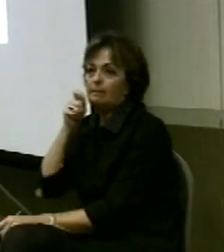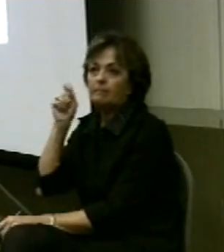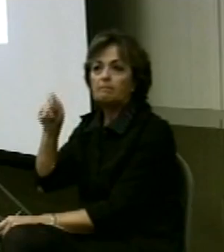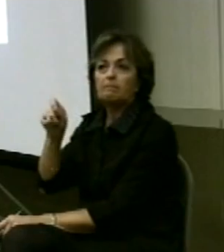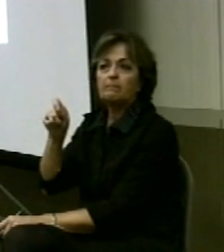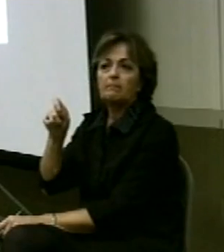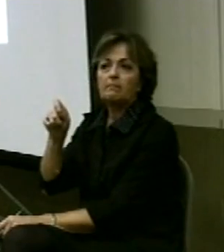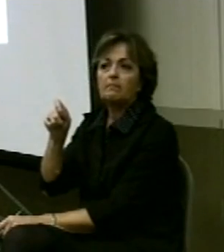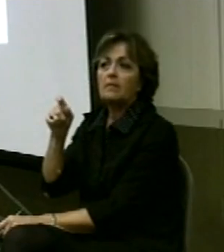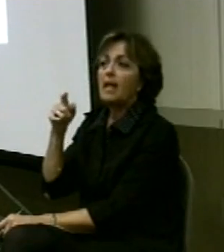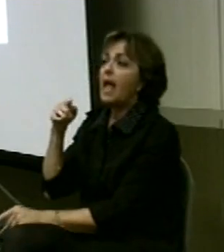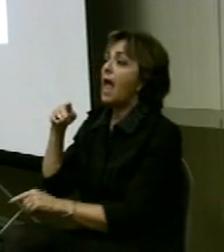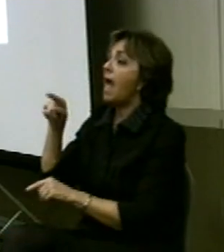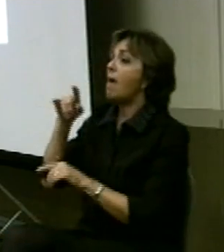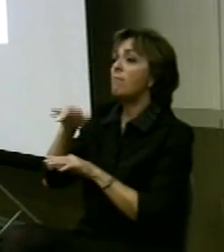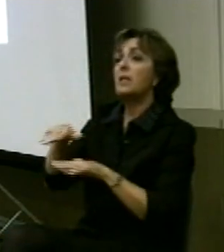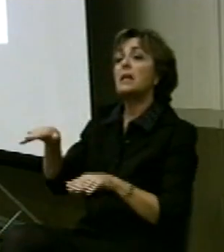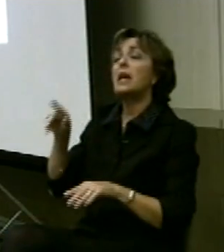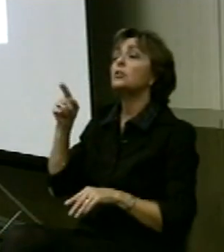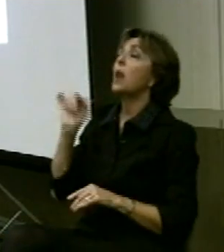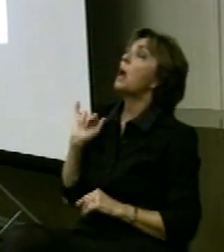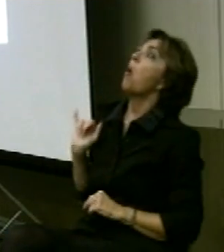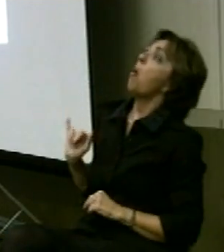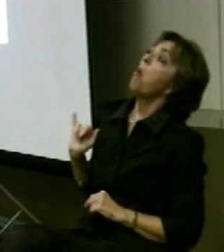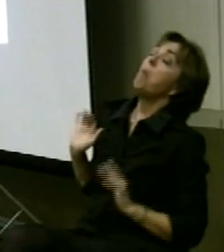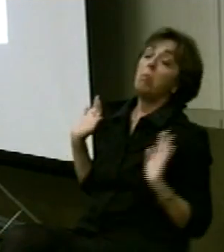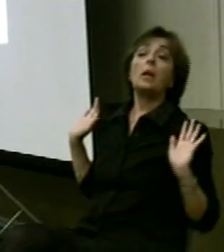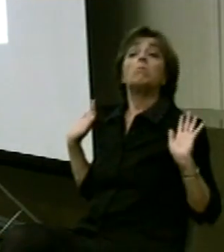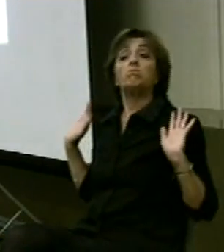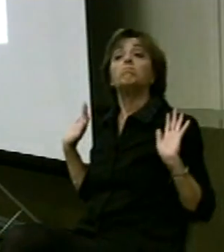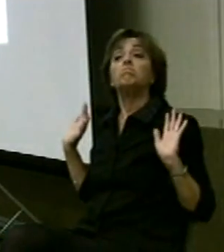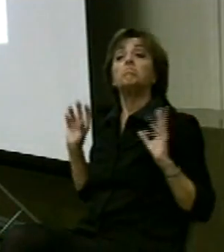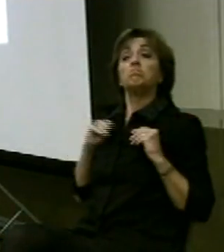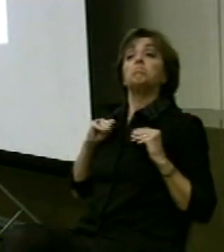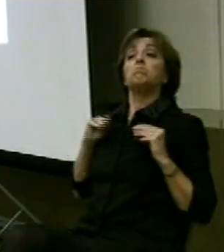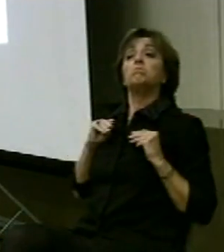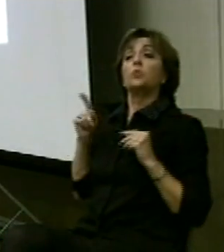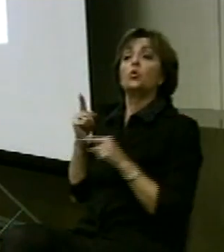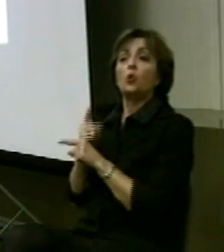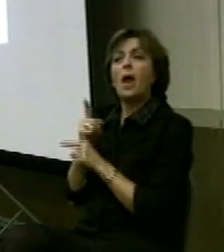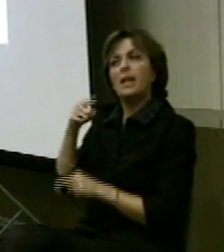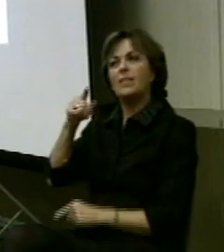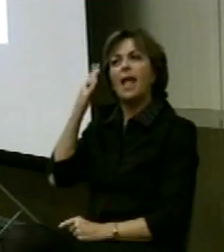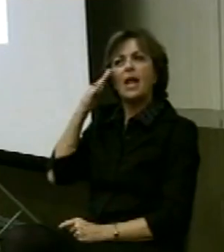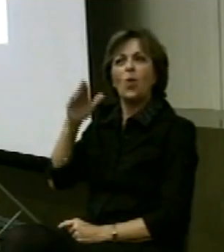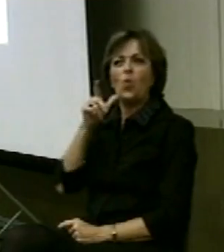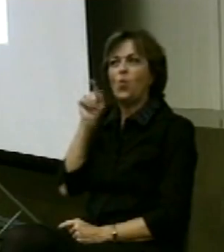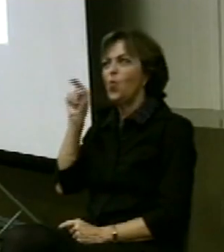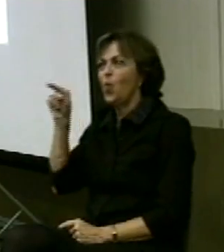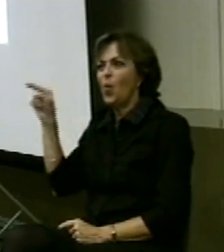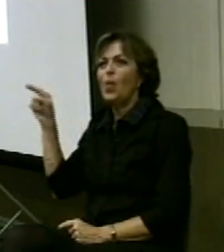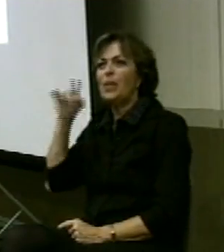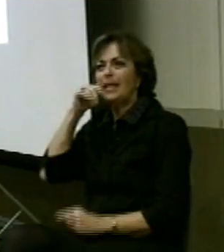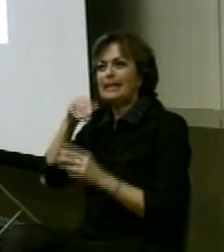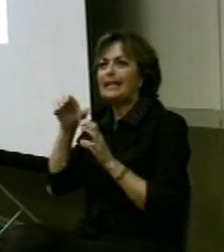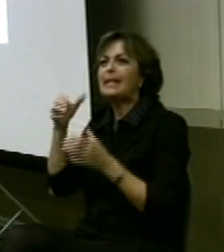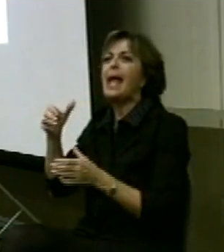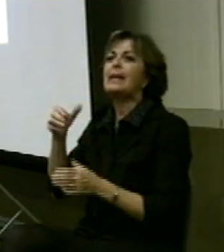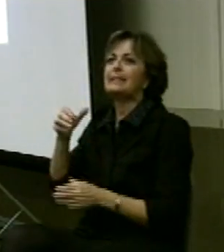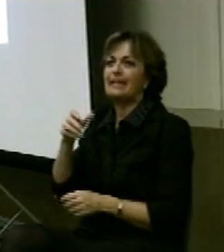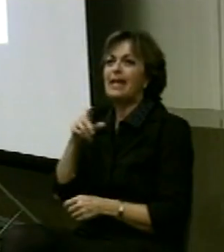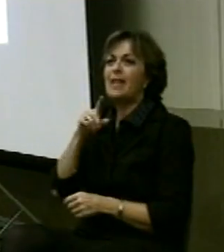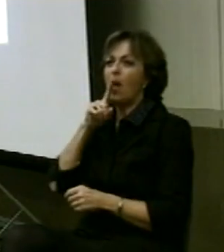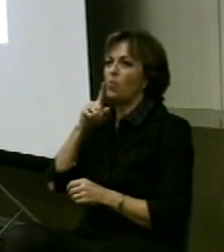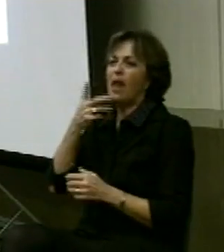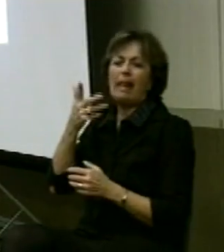had any response from kids other than, ooh, yeah, you're right. You know, they know who the kids are in the class that are really bringing the rest of